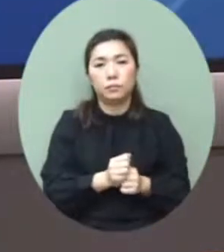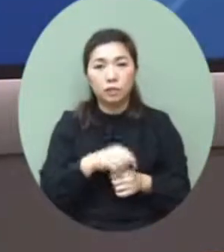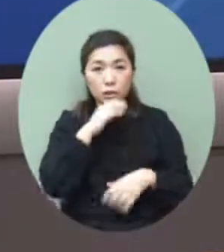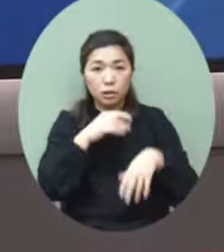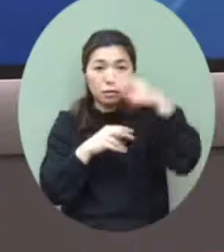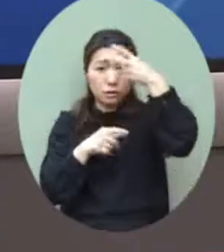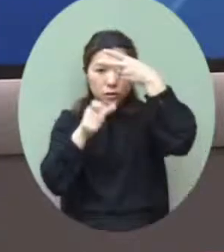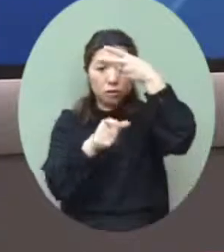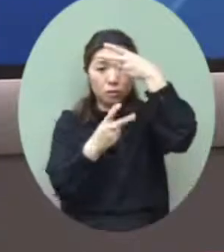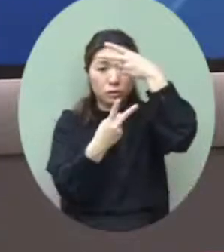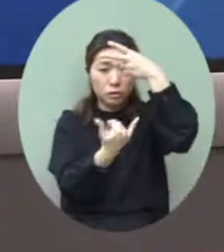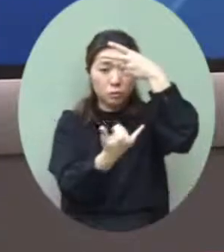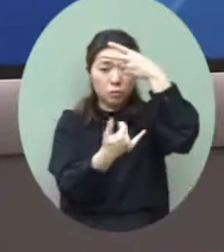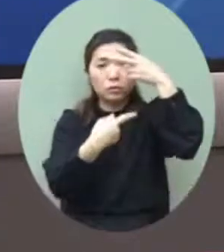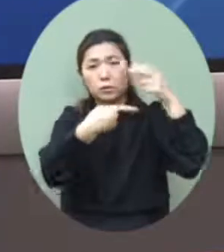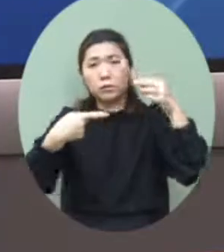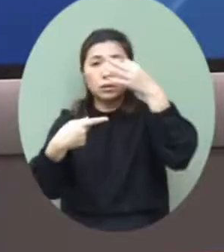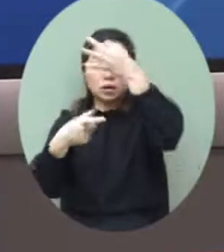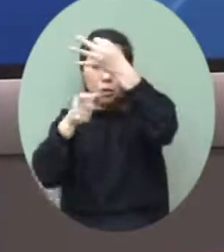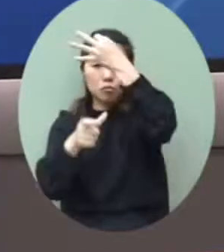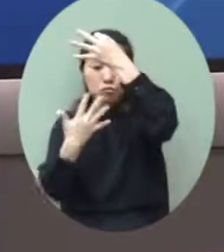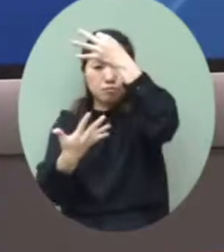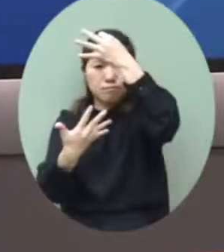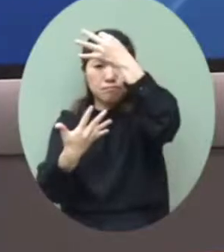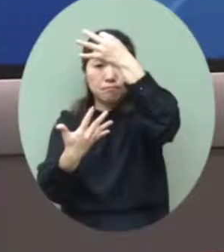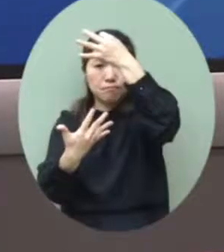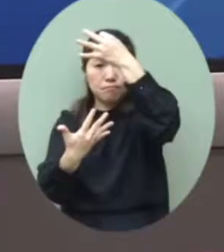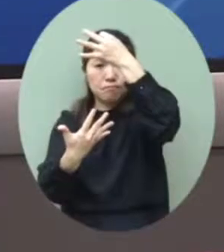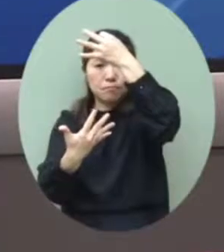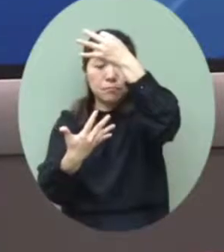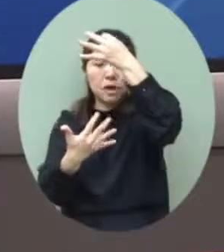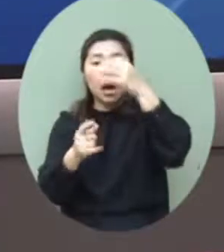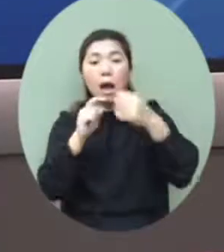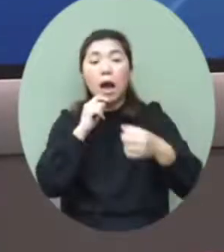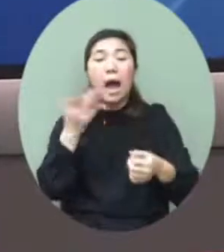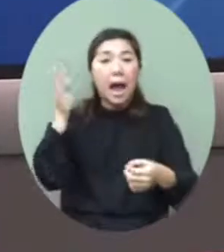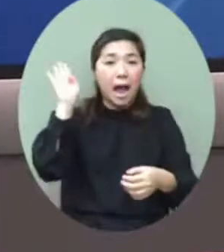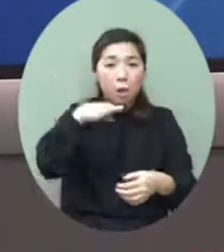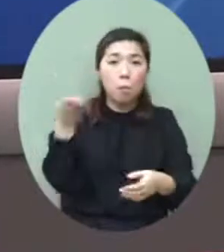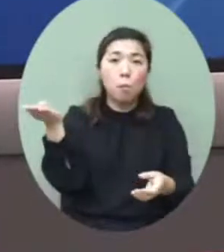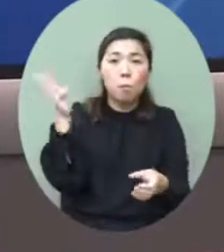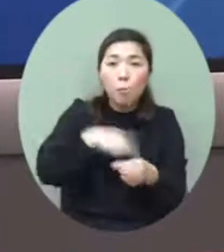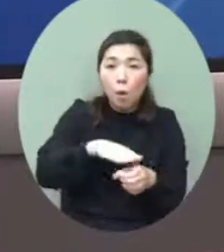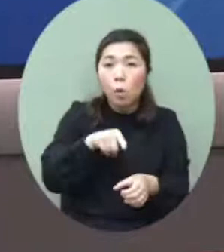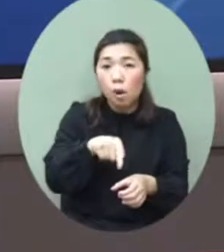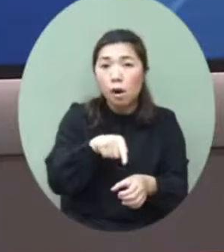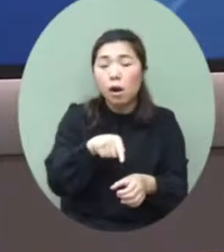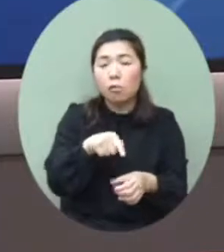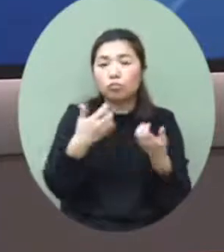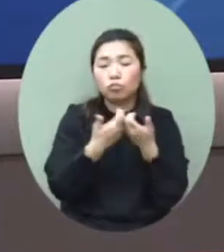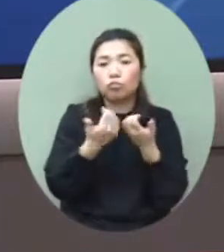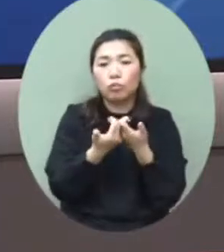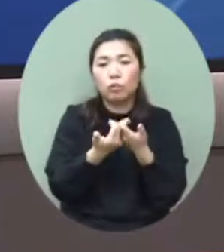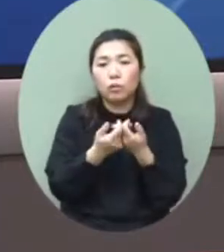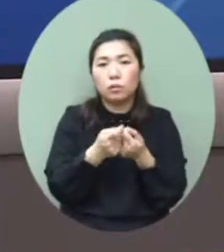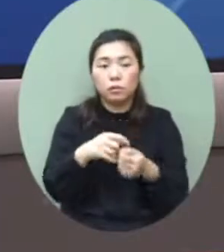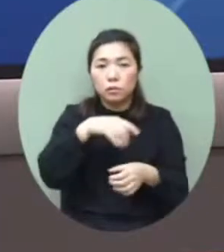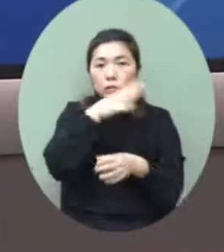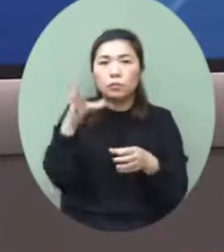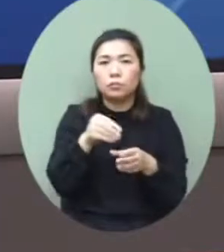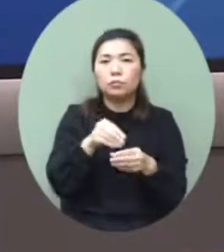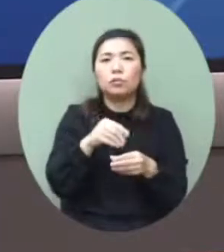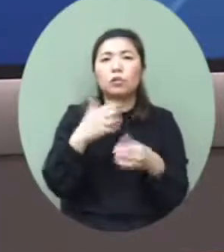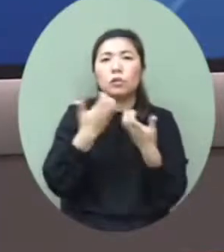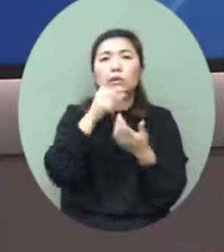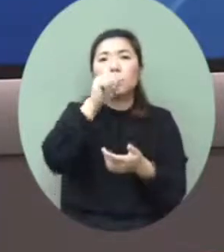March the 10th, the figures we compiled could accurately reflect the daily figures. Like the